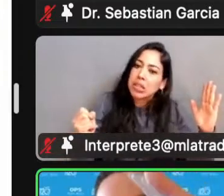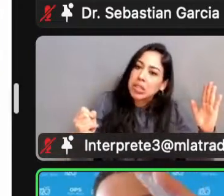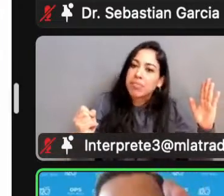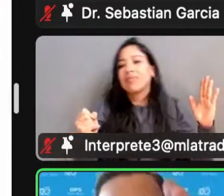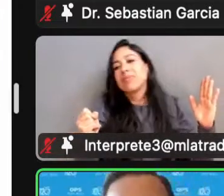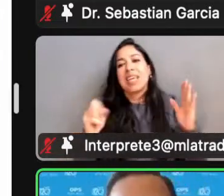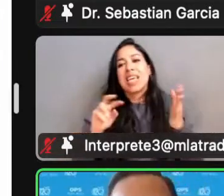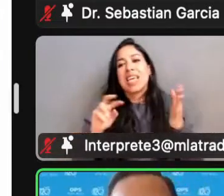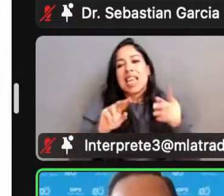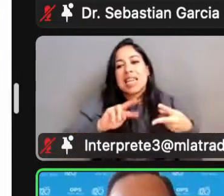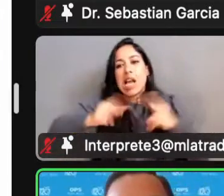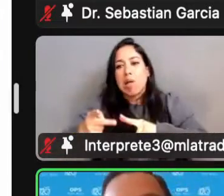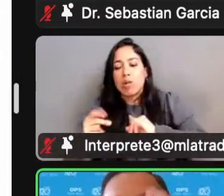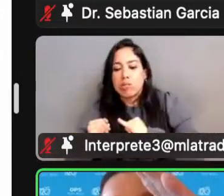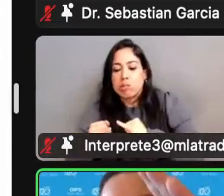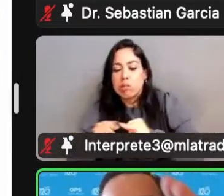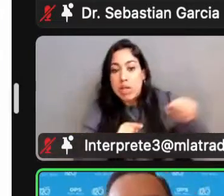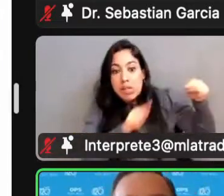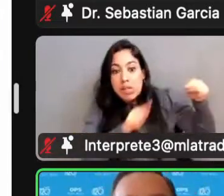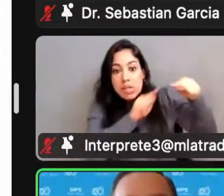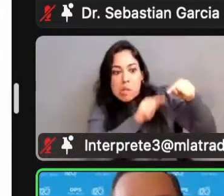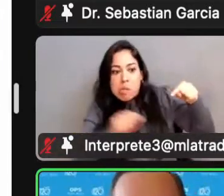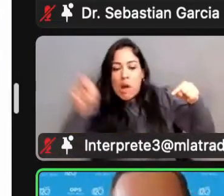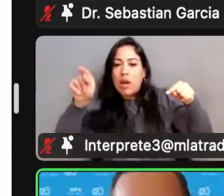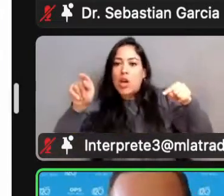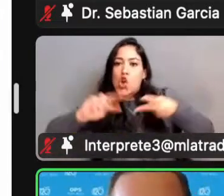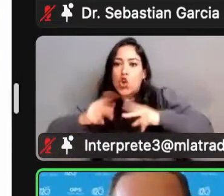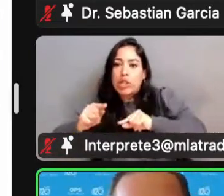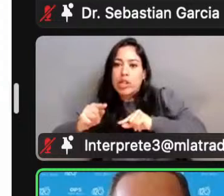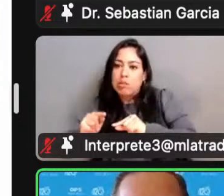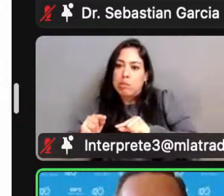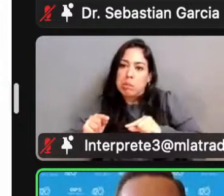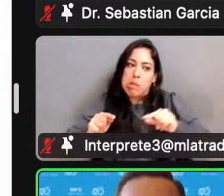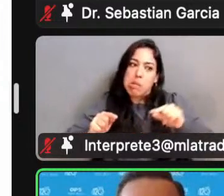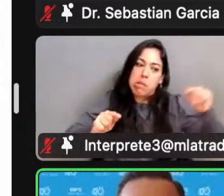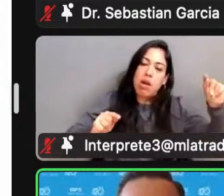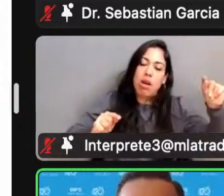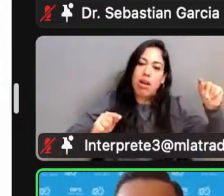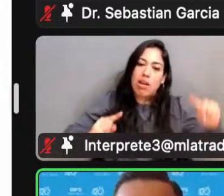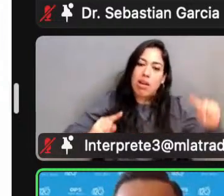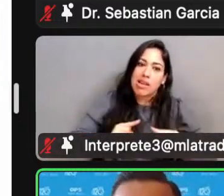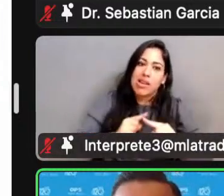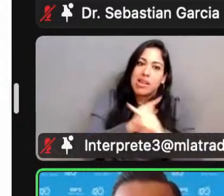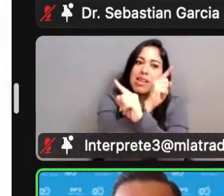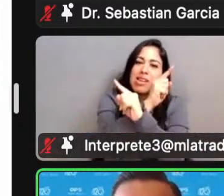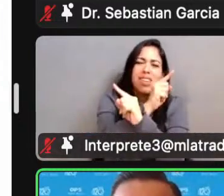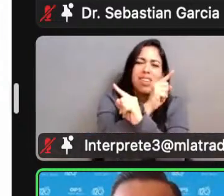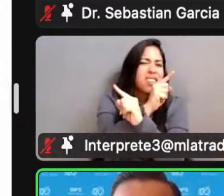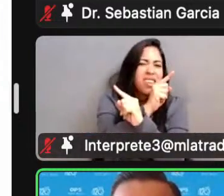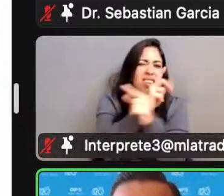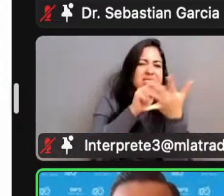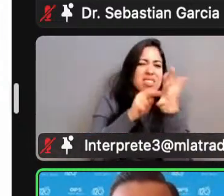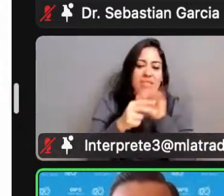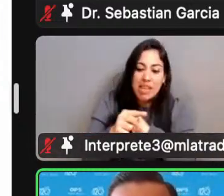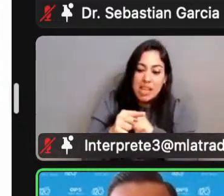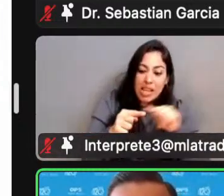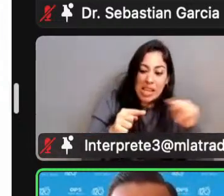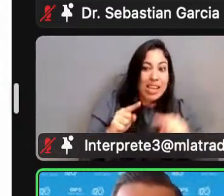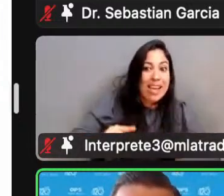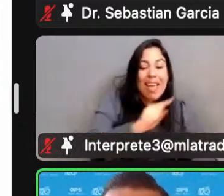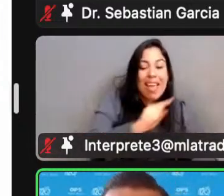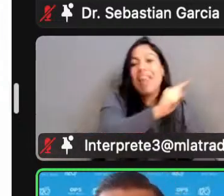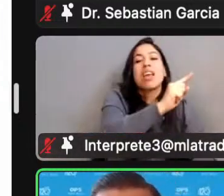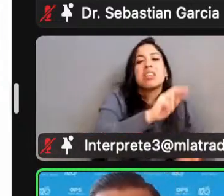the diagonalization of equal distribution, non-equality. And we can see that in two ways. On one